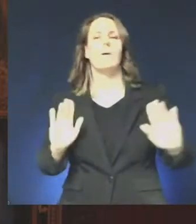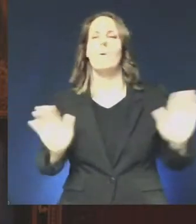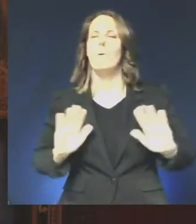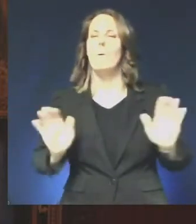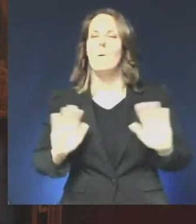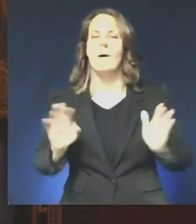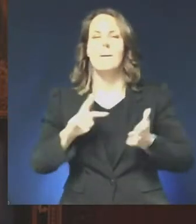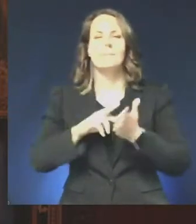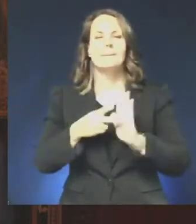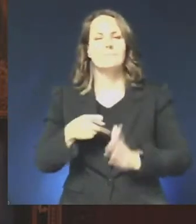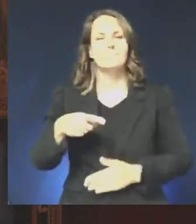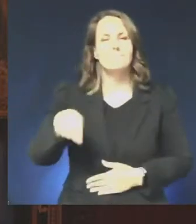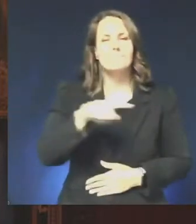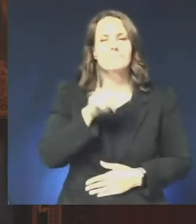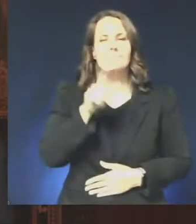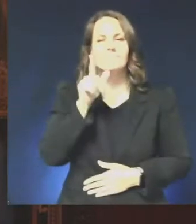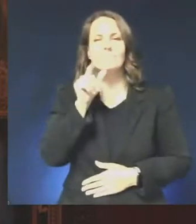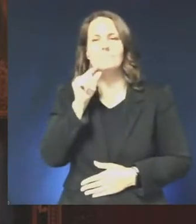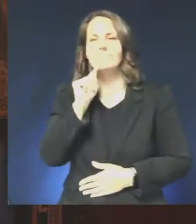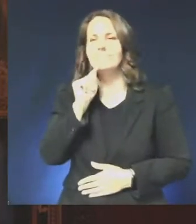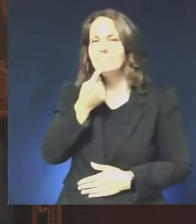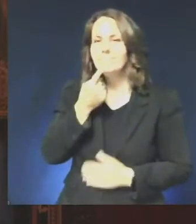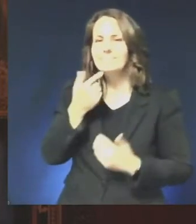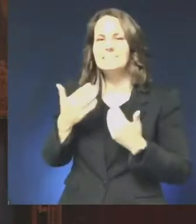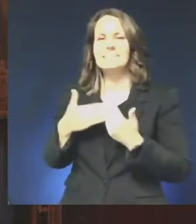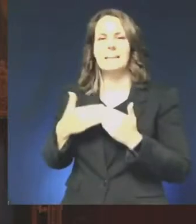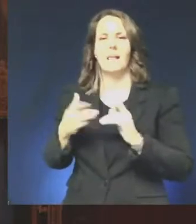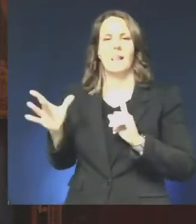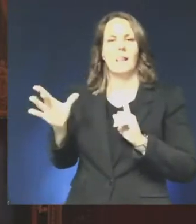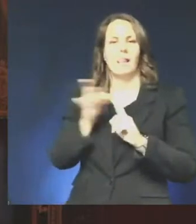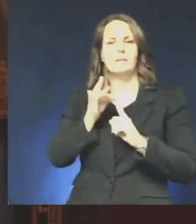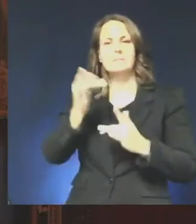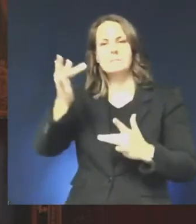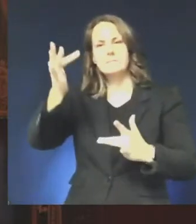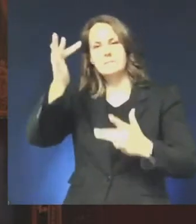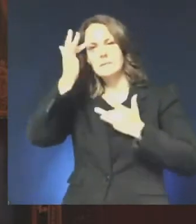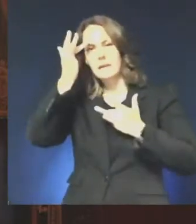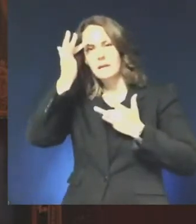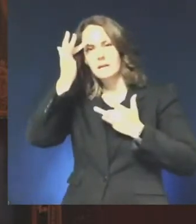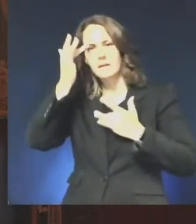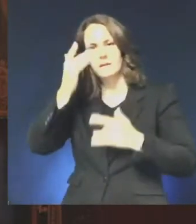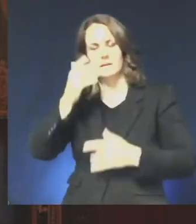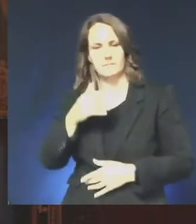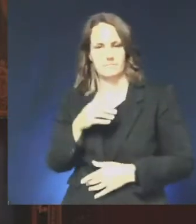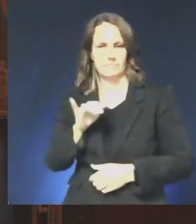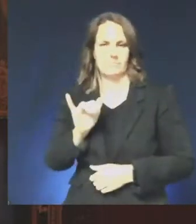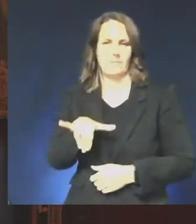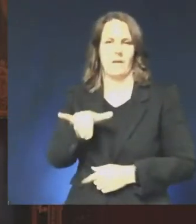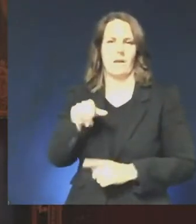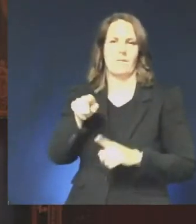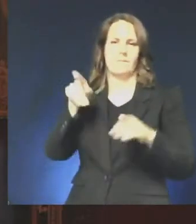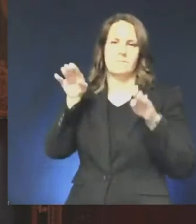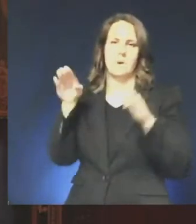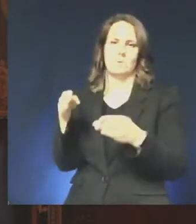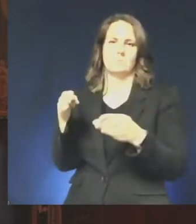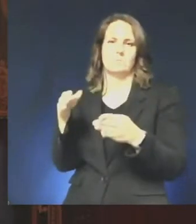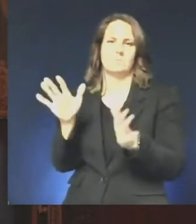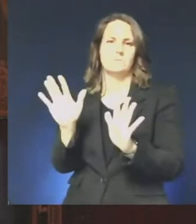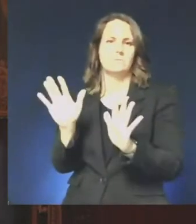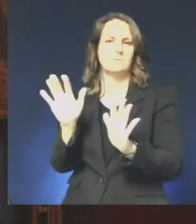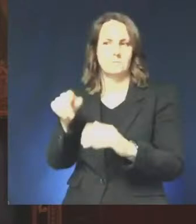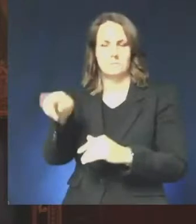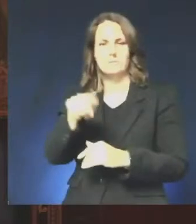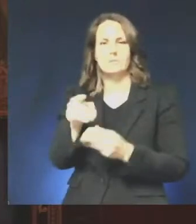to be changing wholesale, where third doses or booster doses are recommended for everybody. I think that's unlikely to